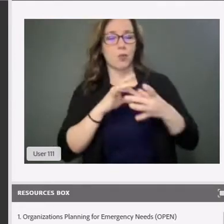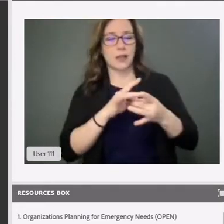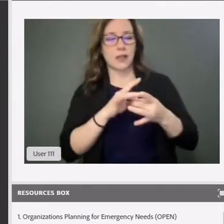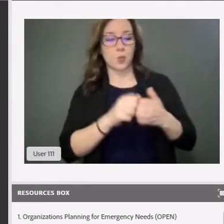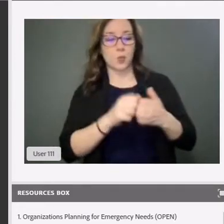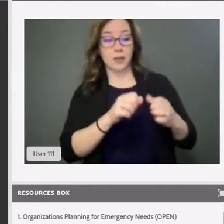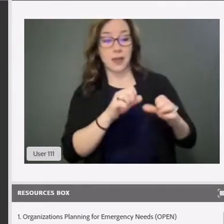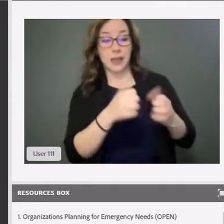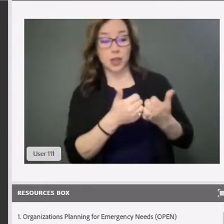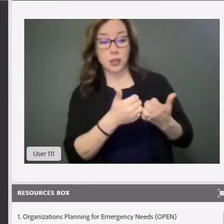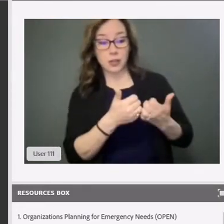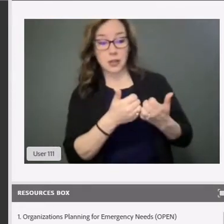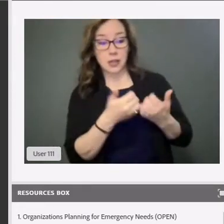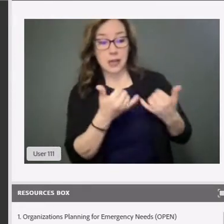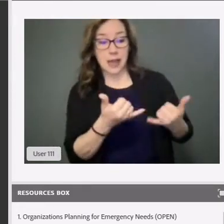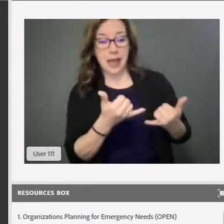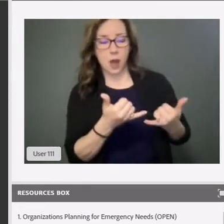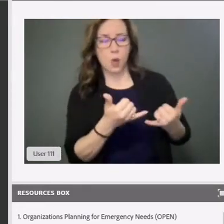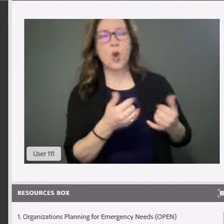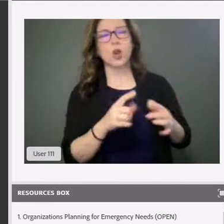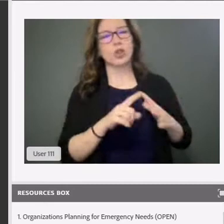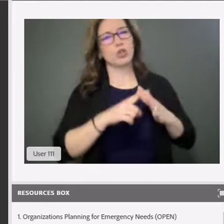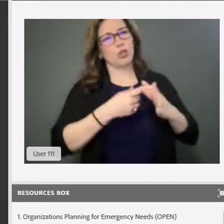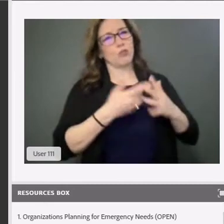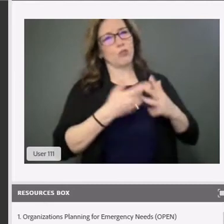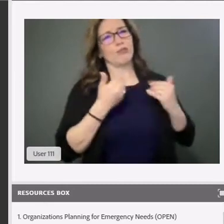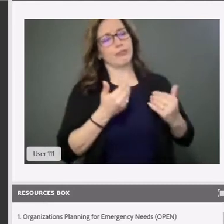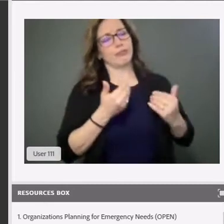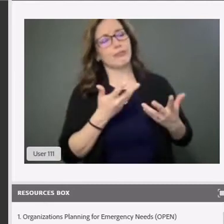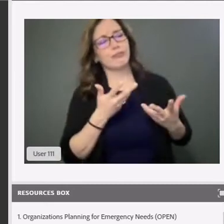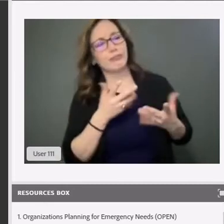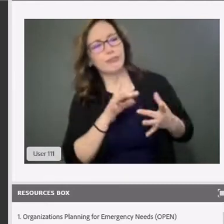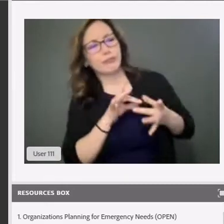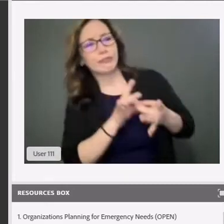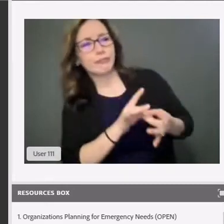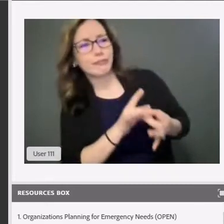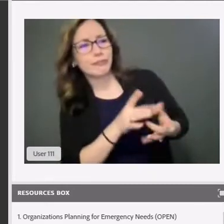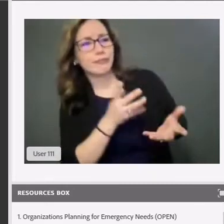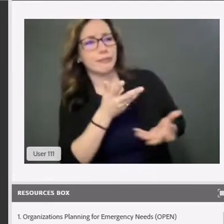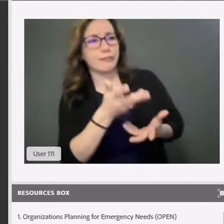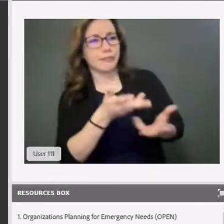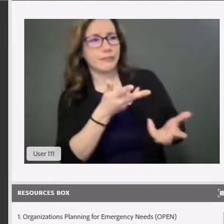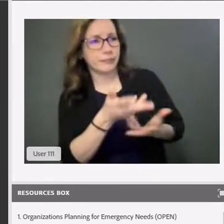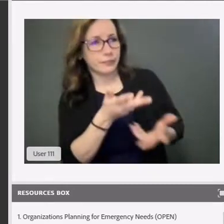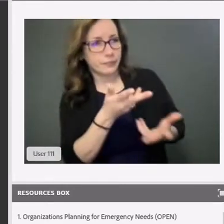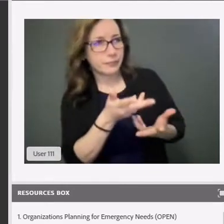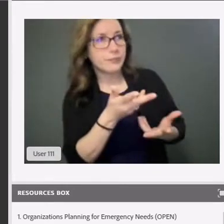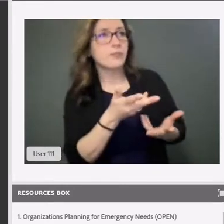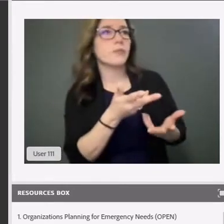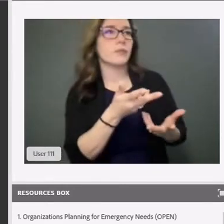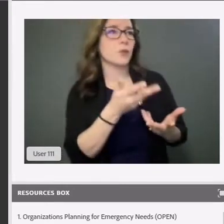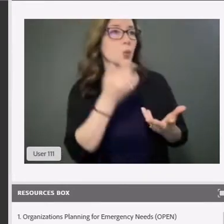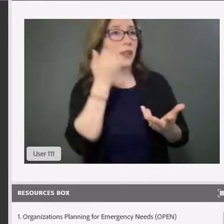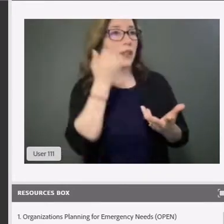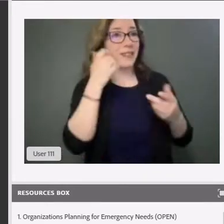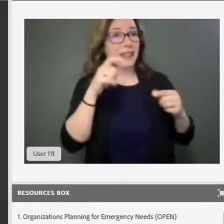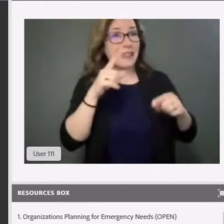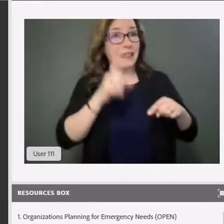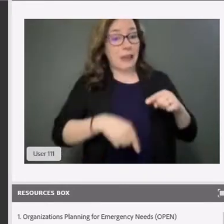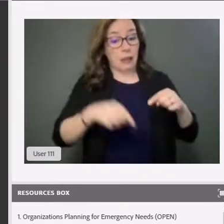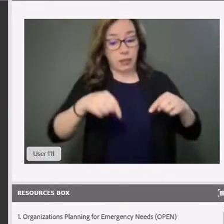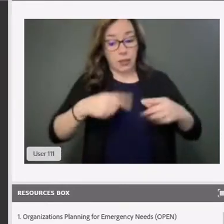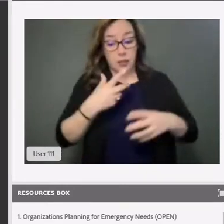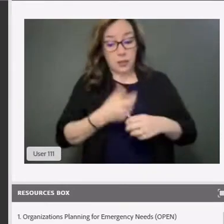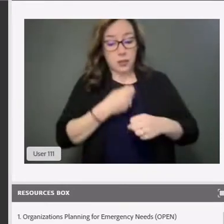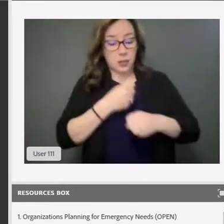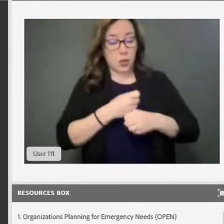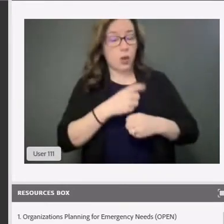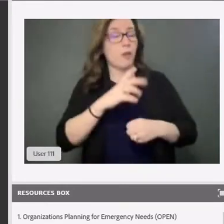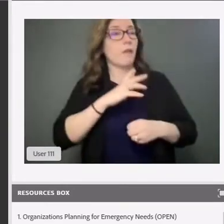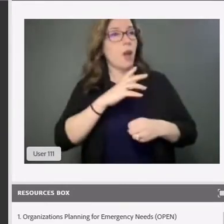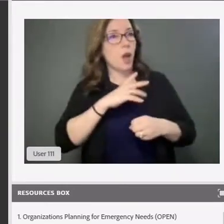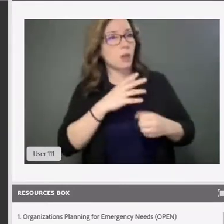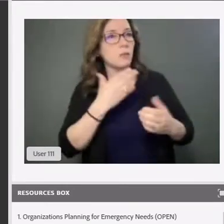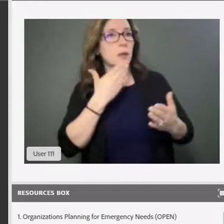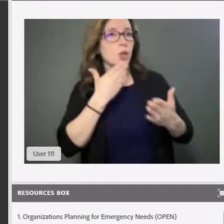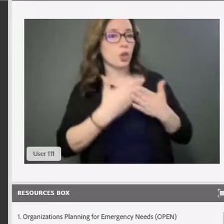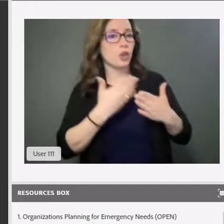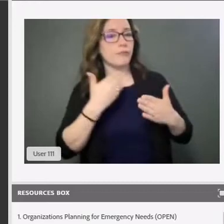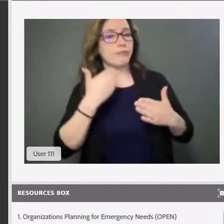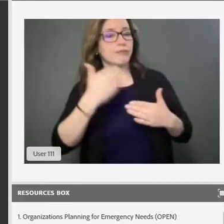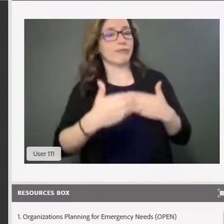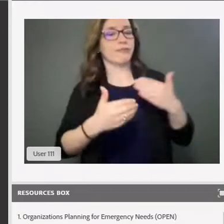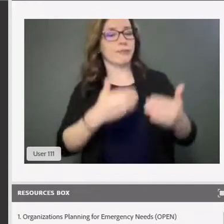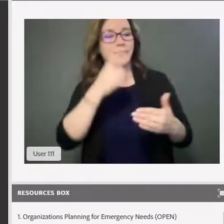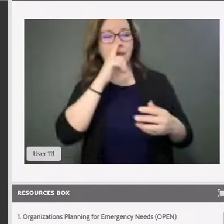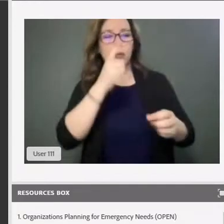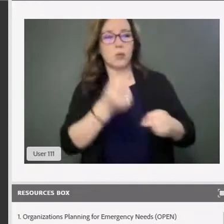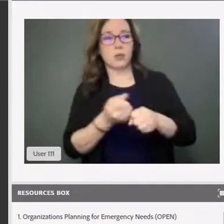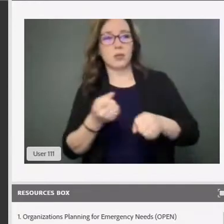agency, get working on it now. And so that even if we're not able to do something for this year, it's a good stepping stone